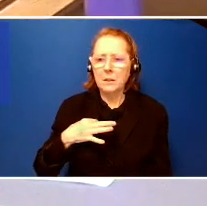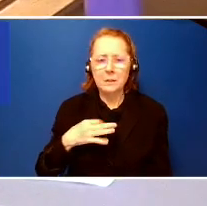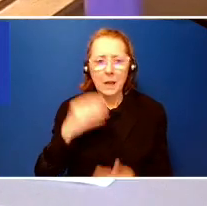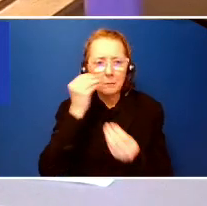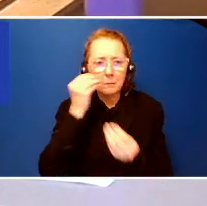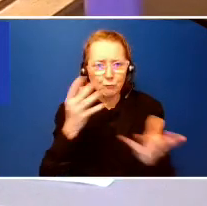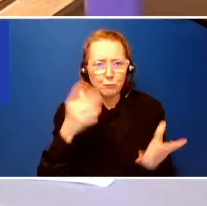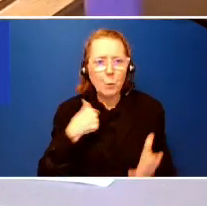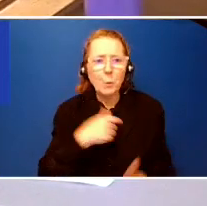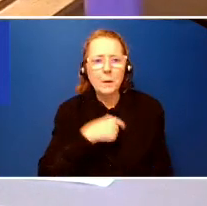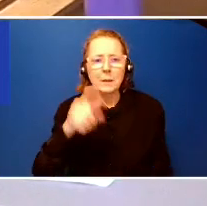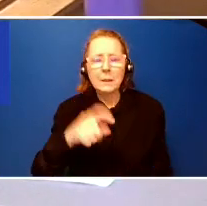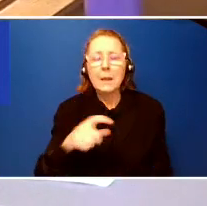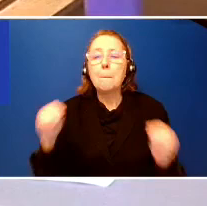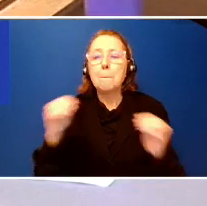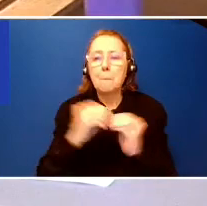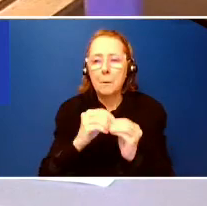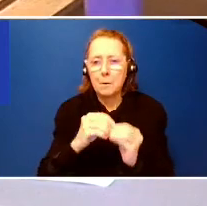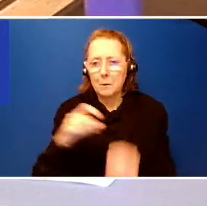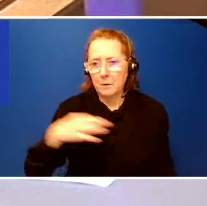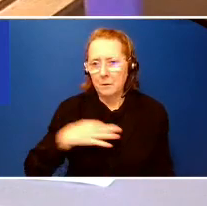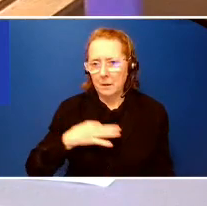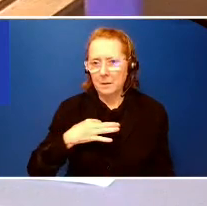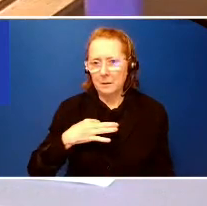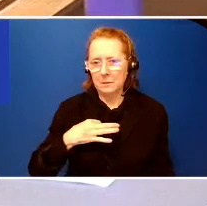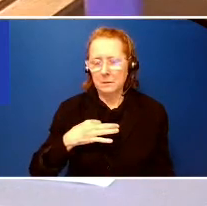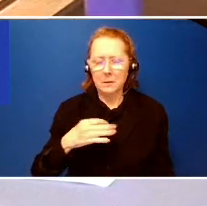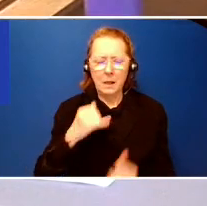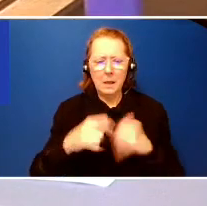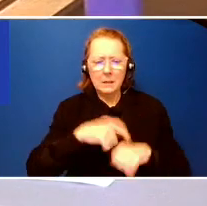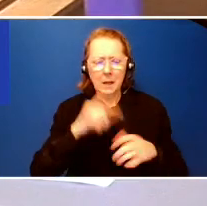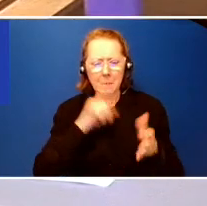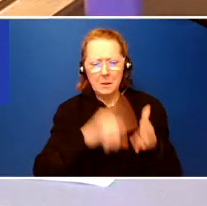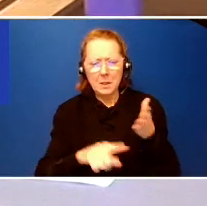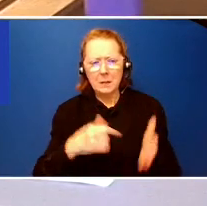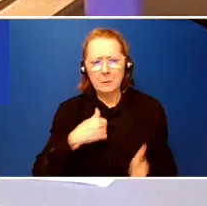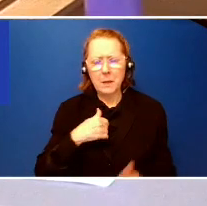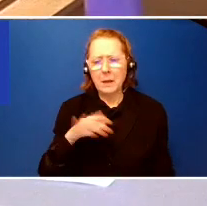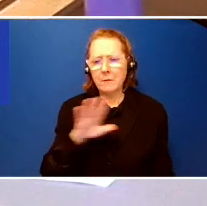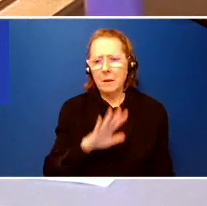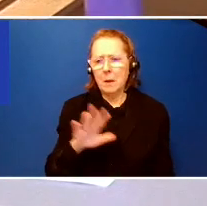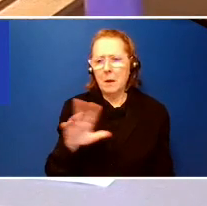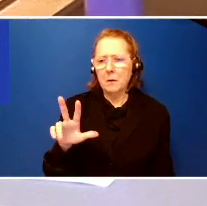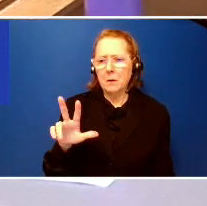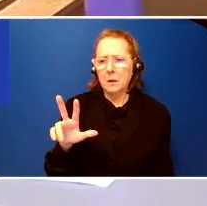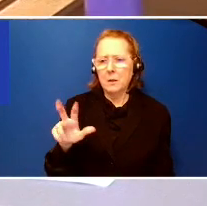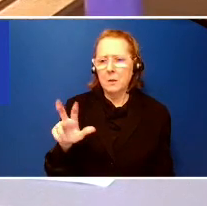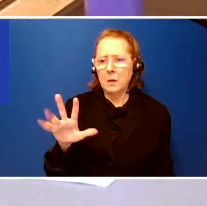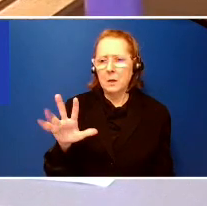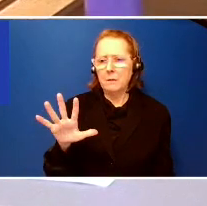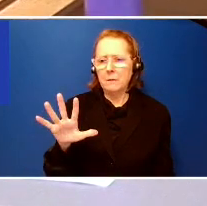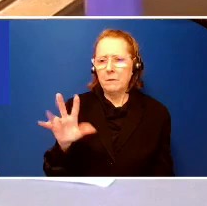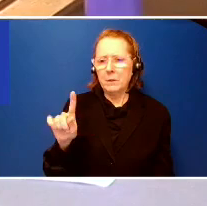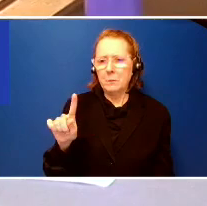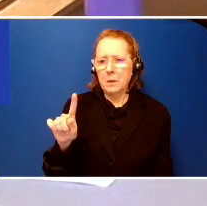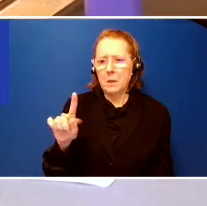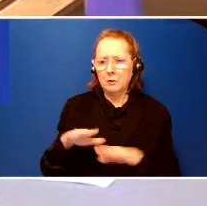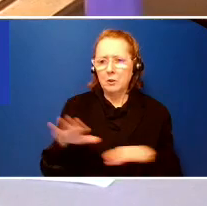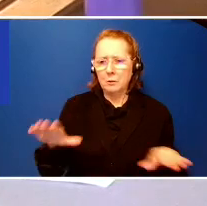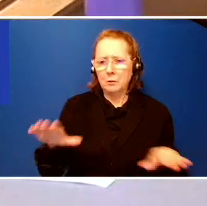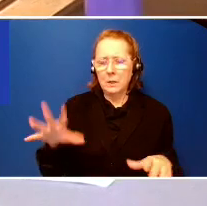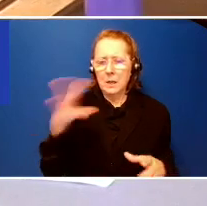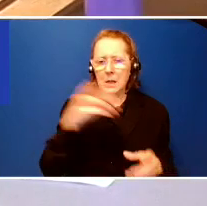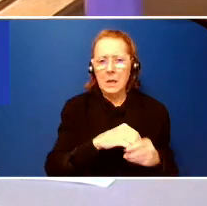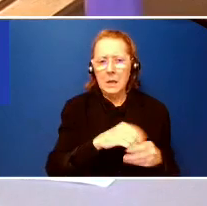more. The last numbers I checked show we have about 351 children in care right now who have foundings